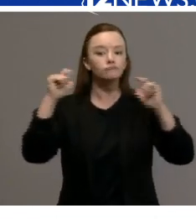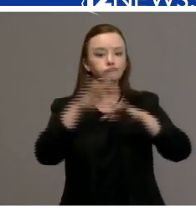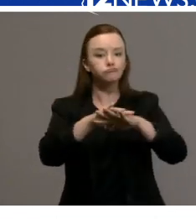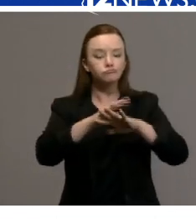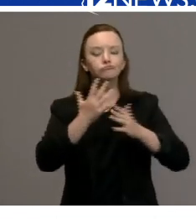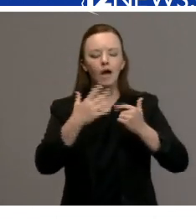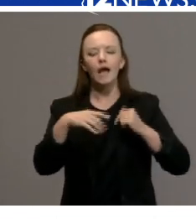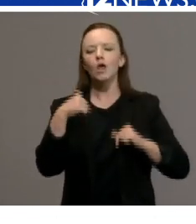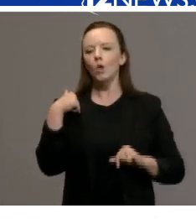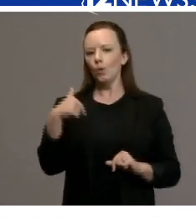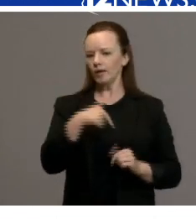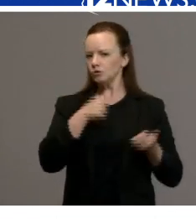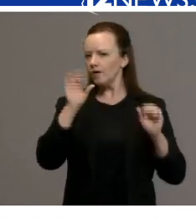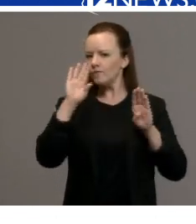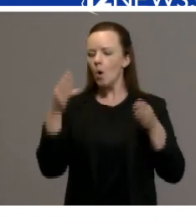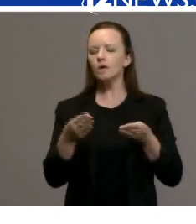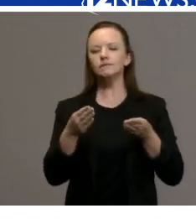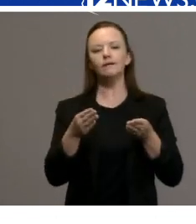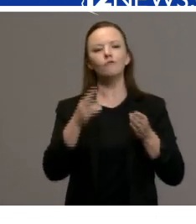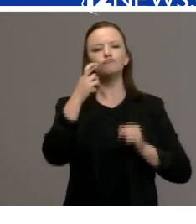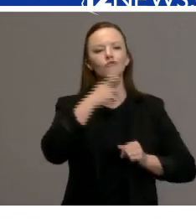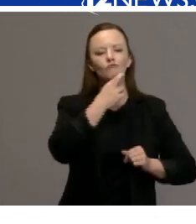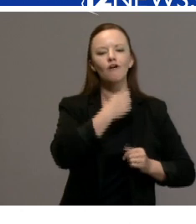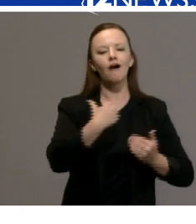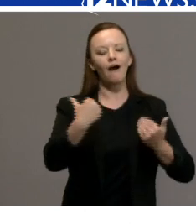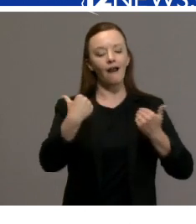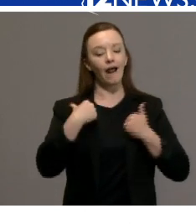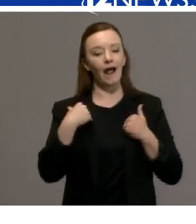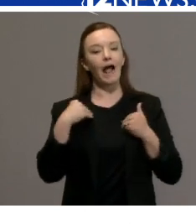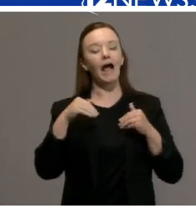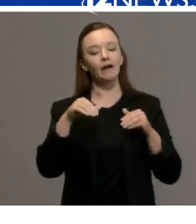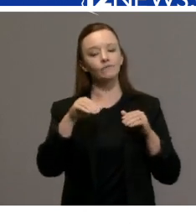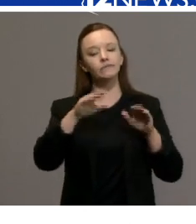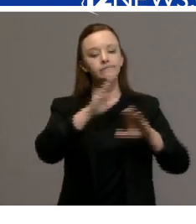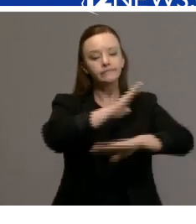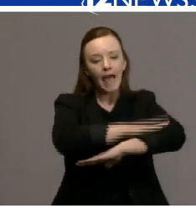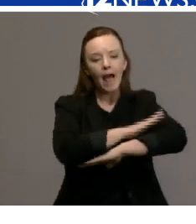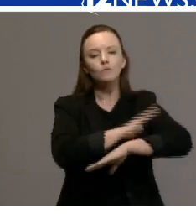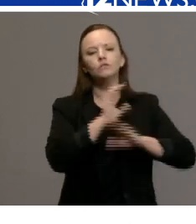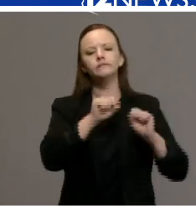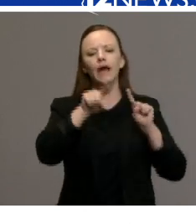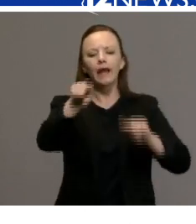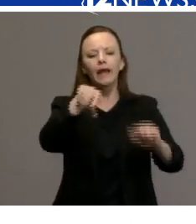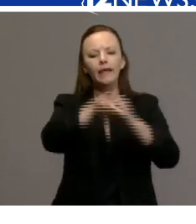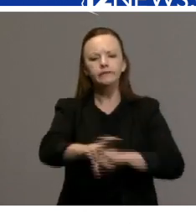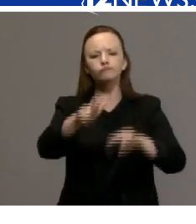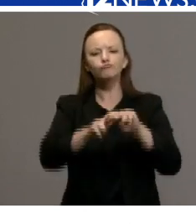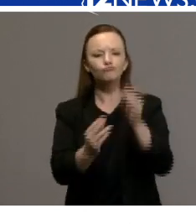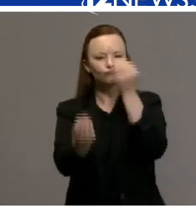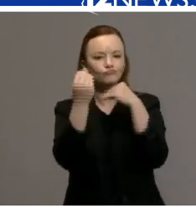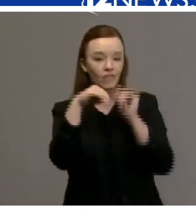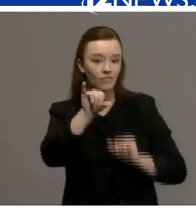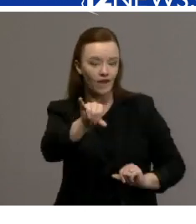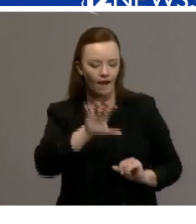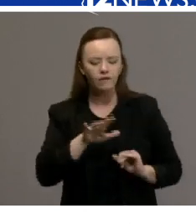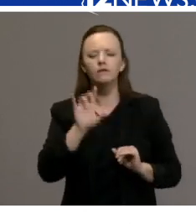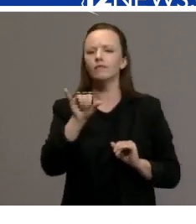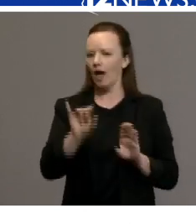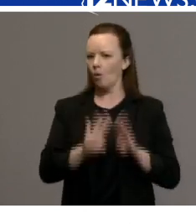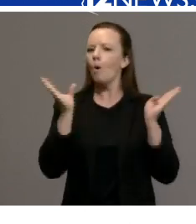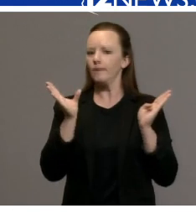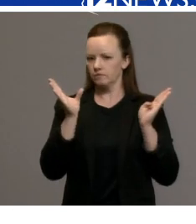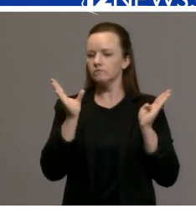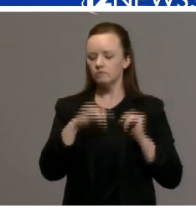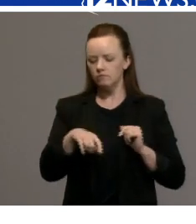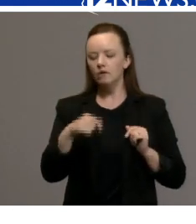capacity. Those are what has been reopened, and we have the flexibility at this point in time because we do have some summer school